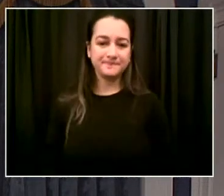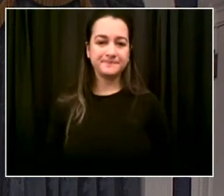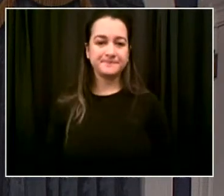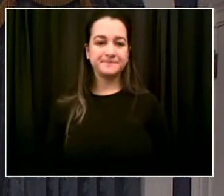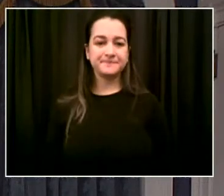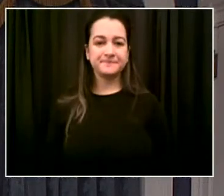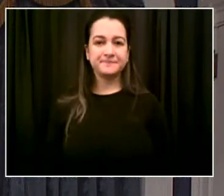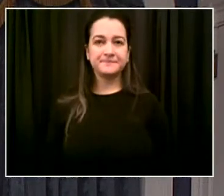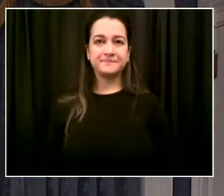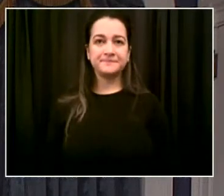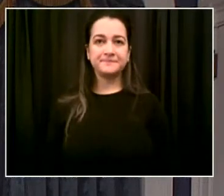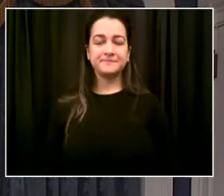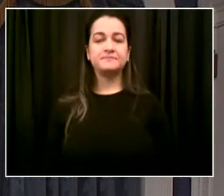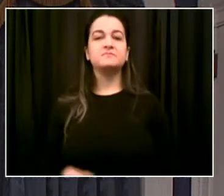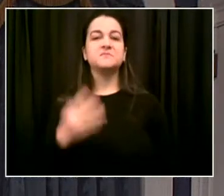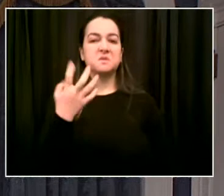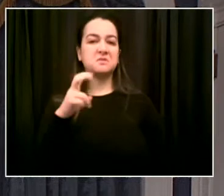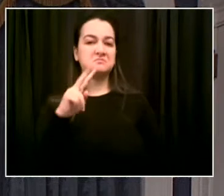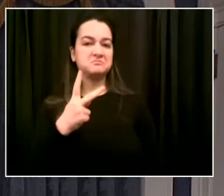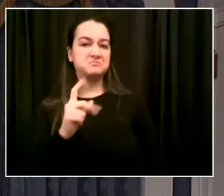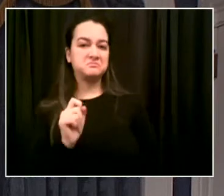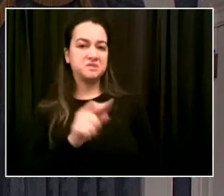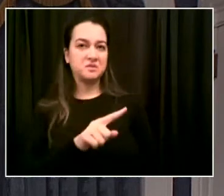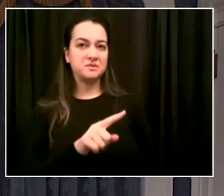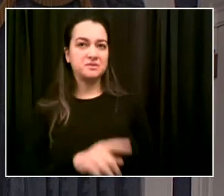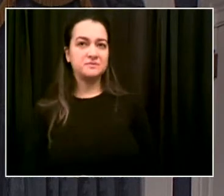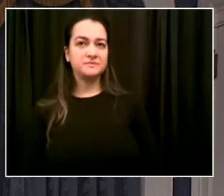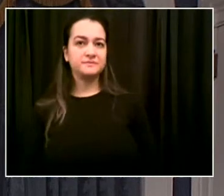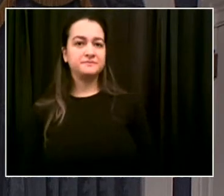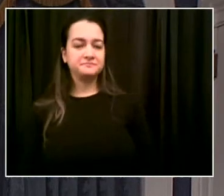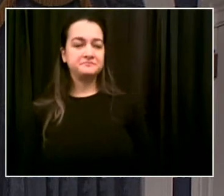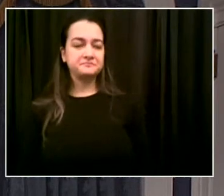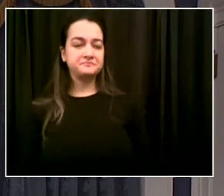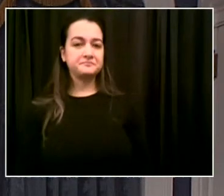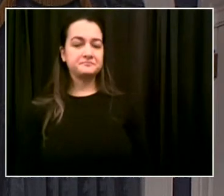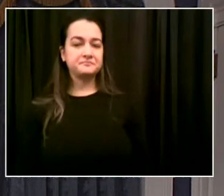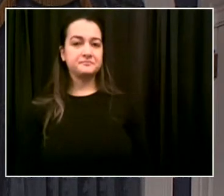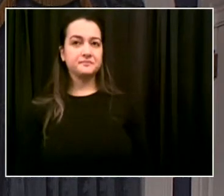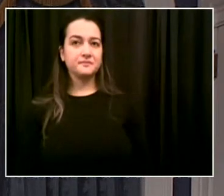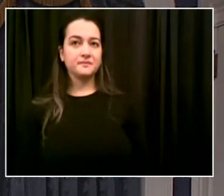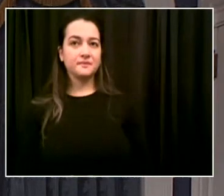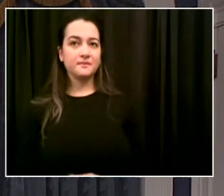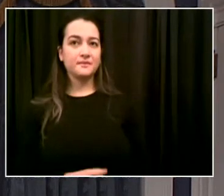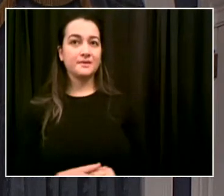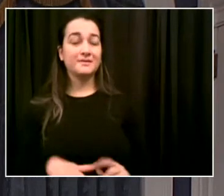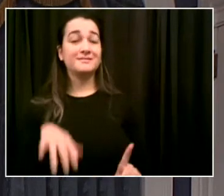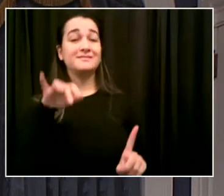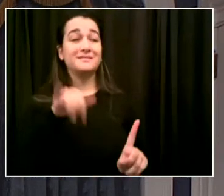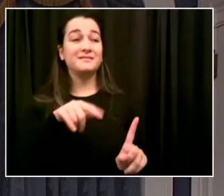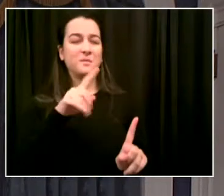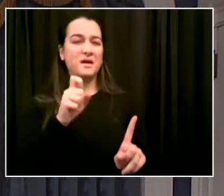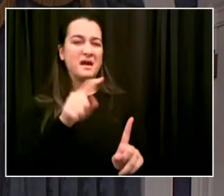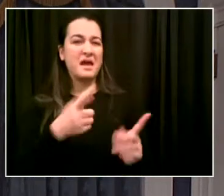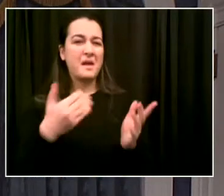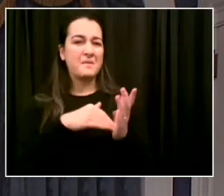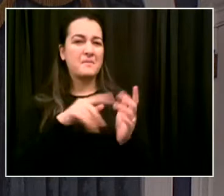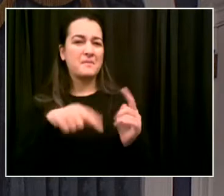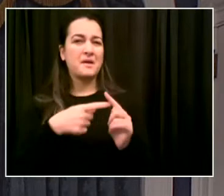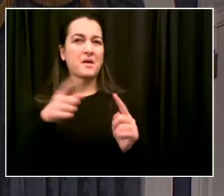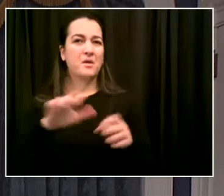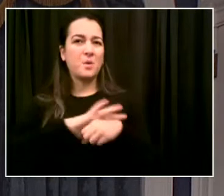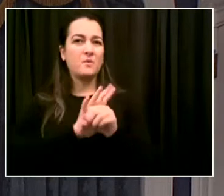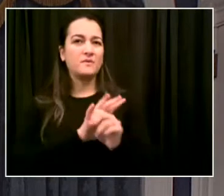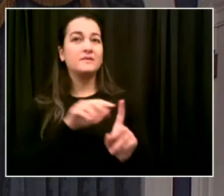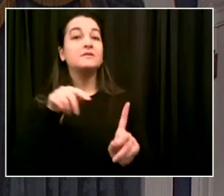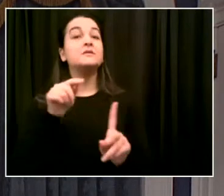And one last follow-up on that. I mean, since the sequencing is at a lower capacity that you would like, not just in the city, but around the country, I mean, how confident